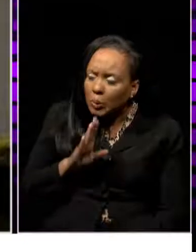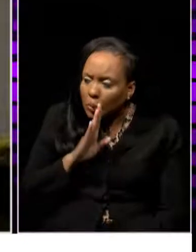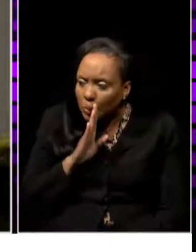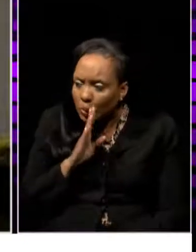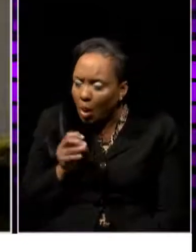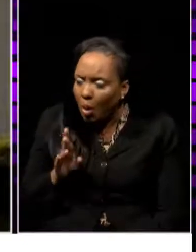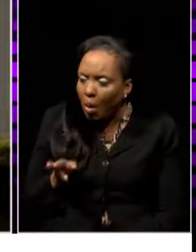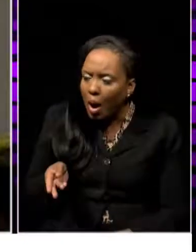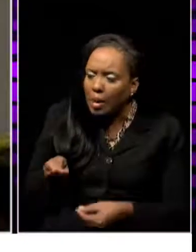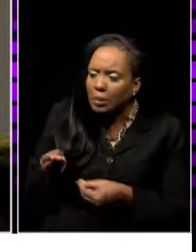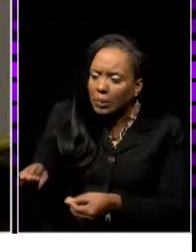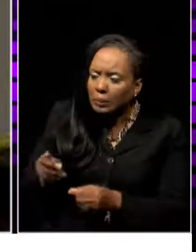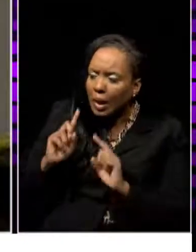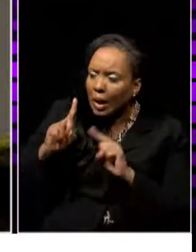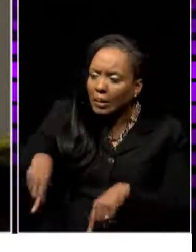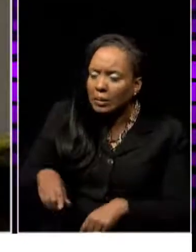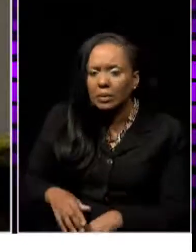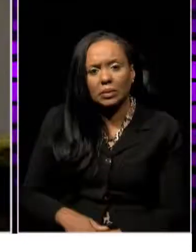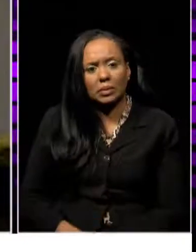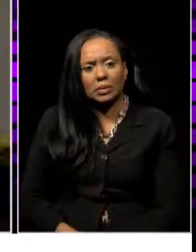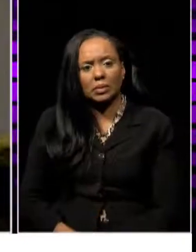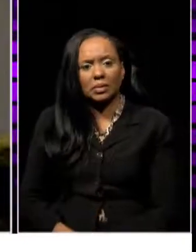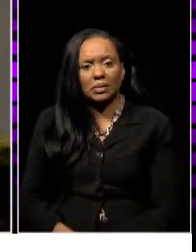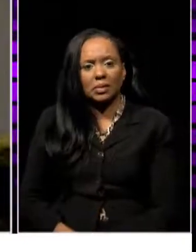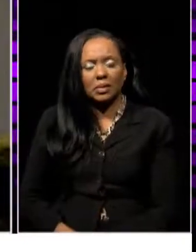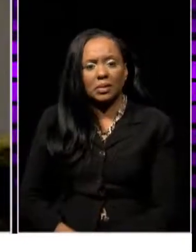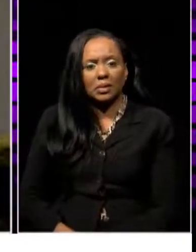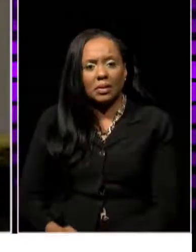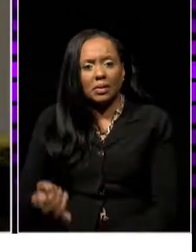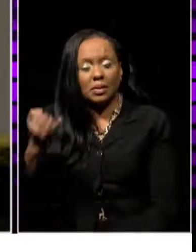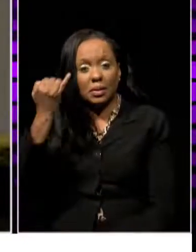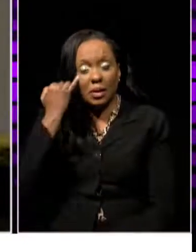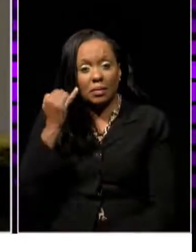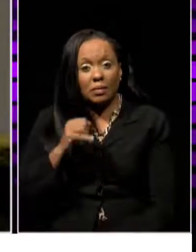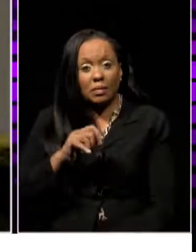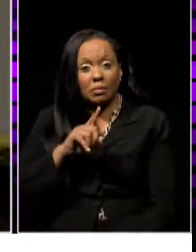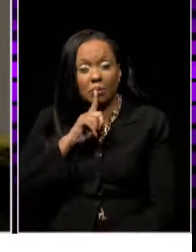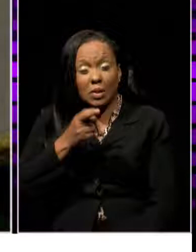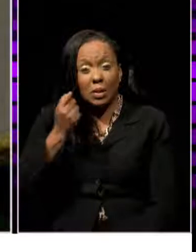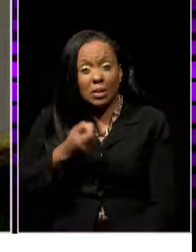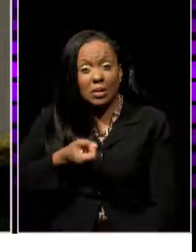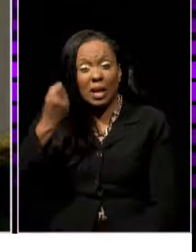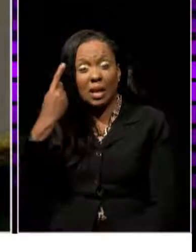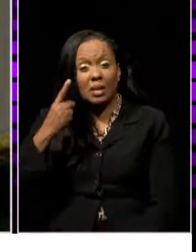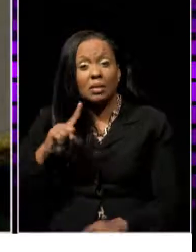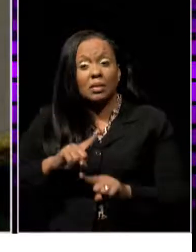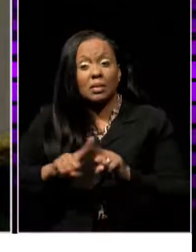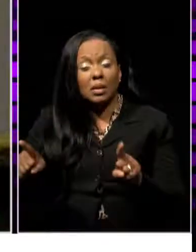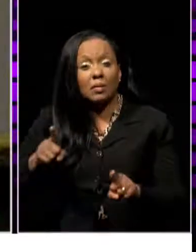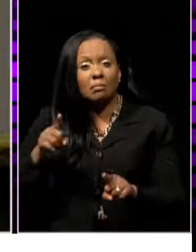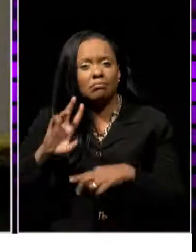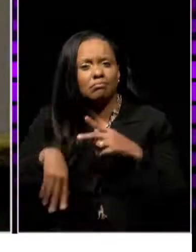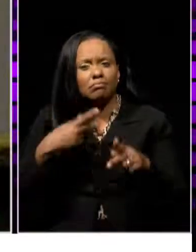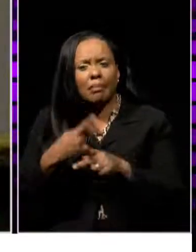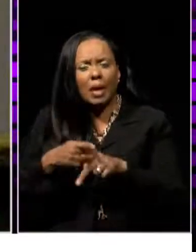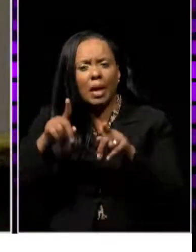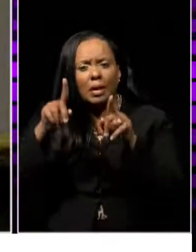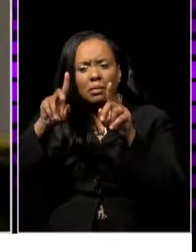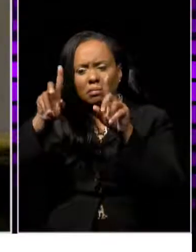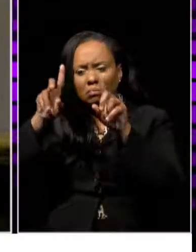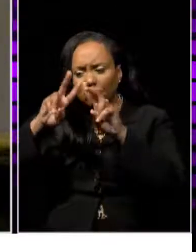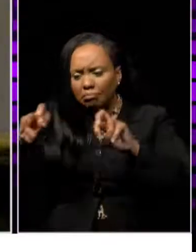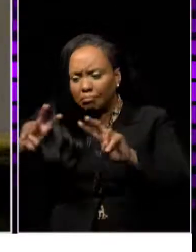what I want to say. So I think that if we understand, everyone understands the different purposes of the different types of assessment, we will